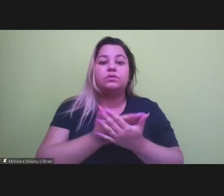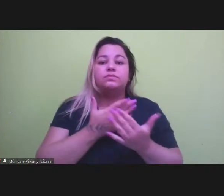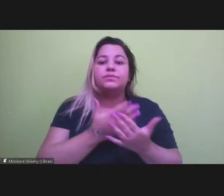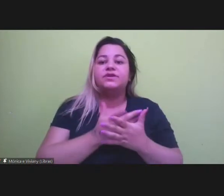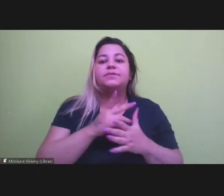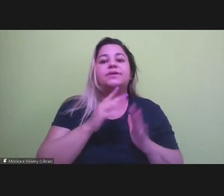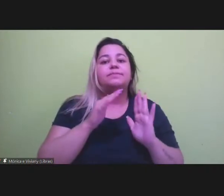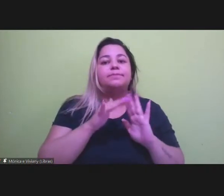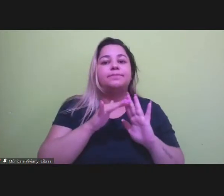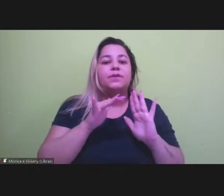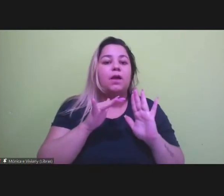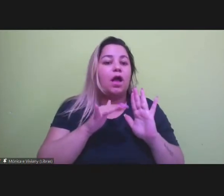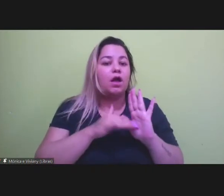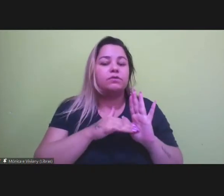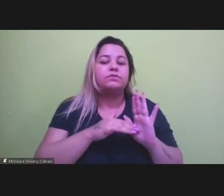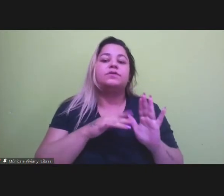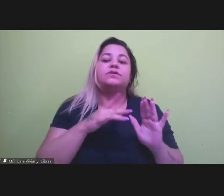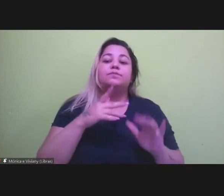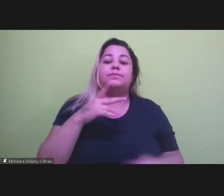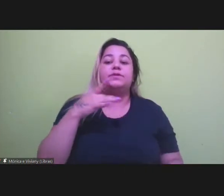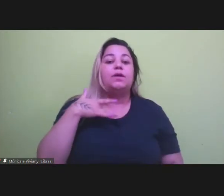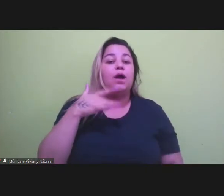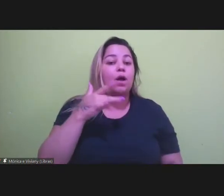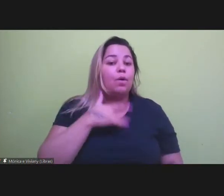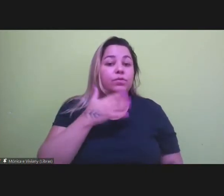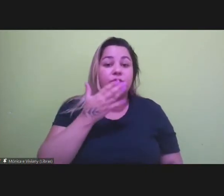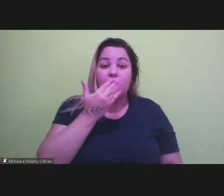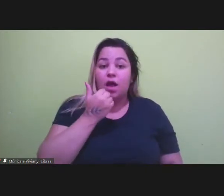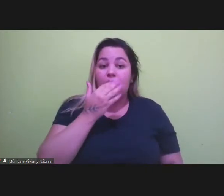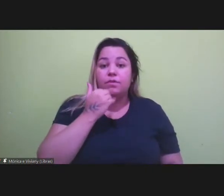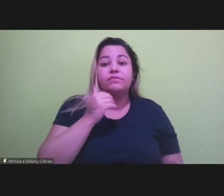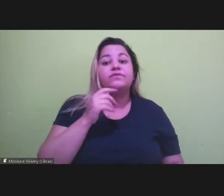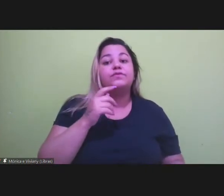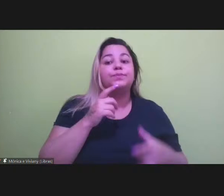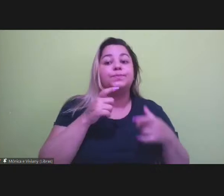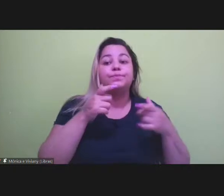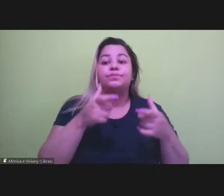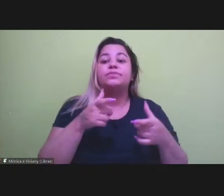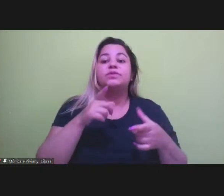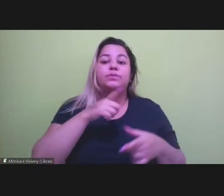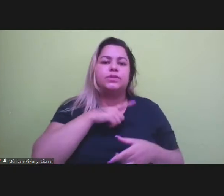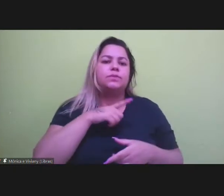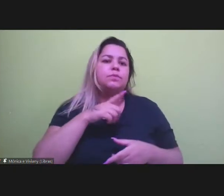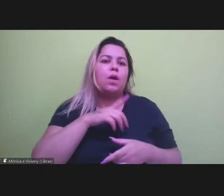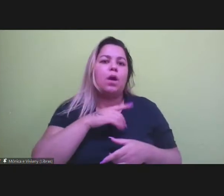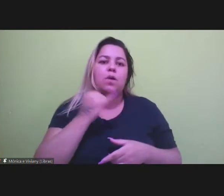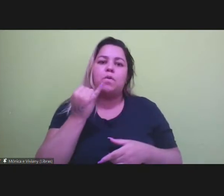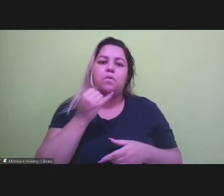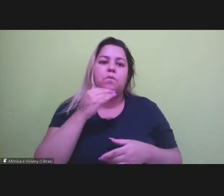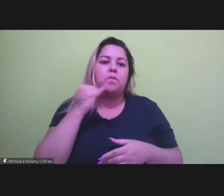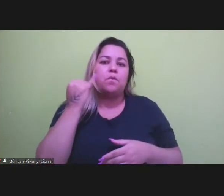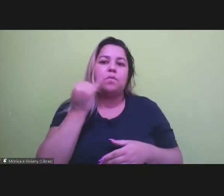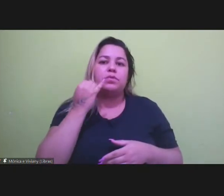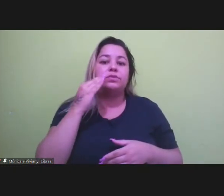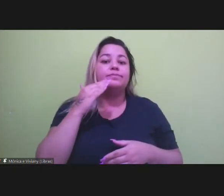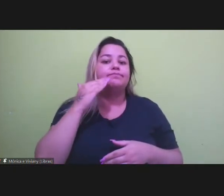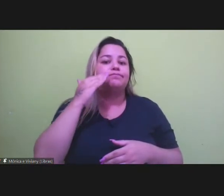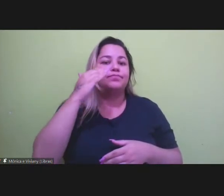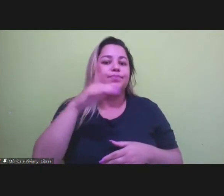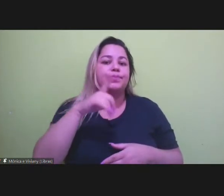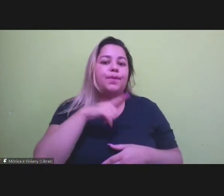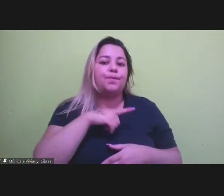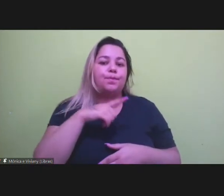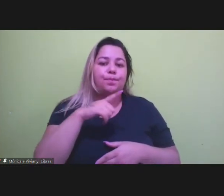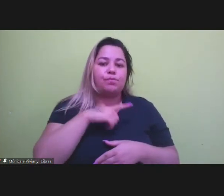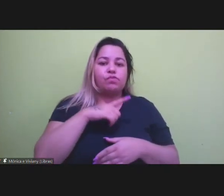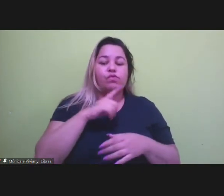school community, this talk about the environment, food, I think that this gives a great potential for